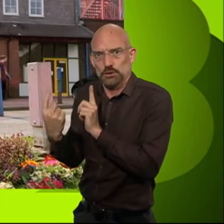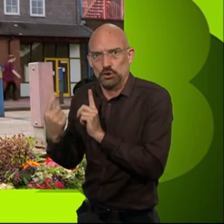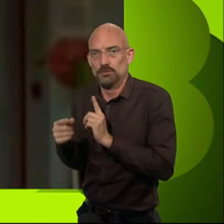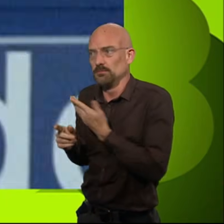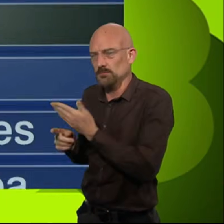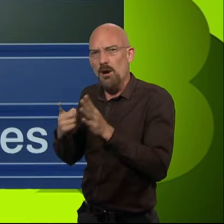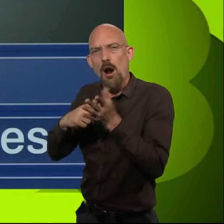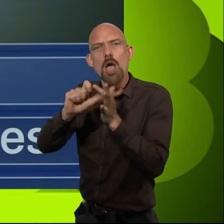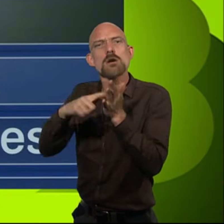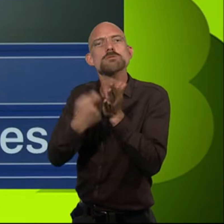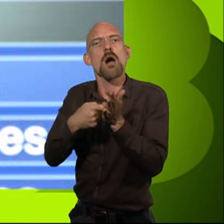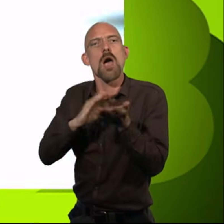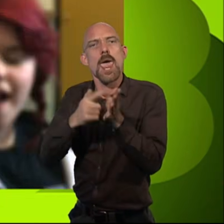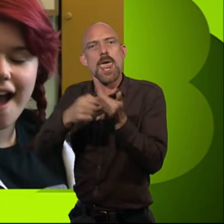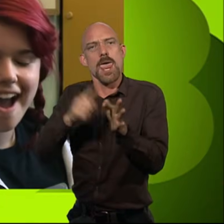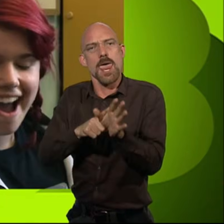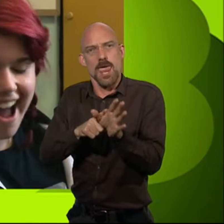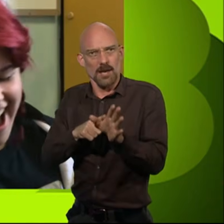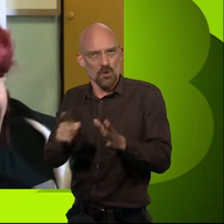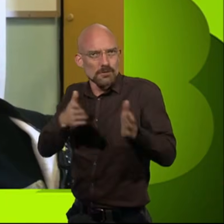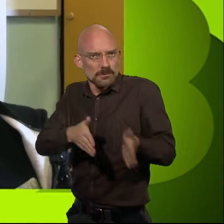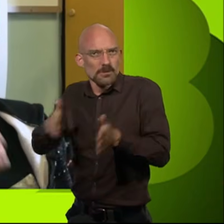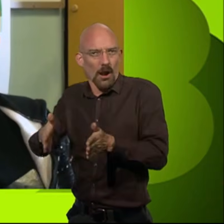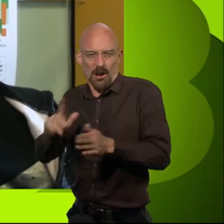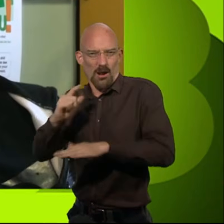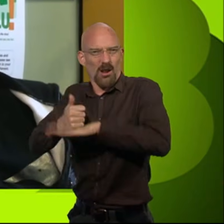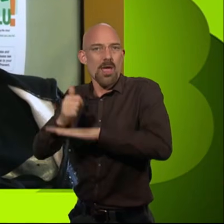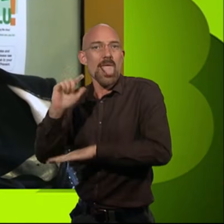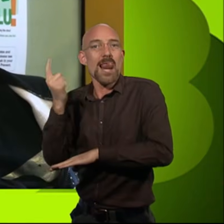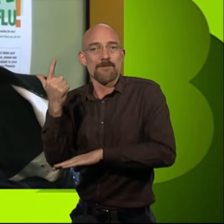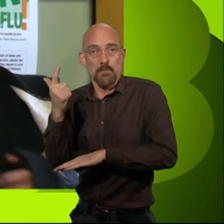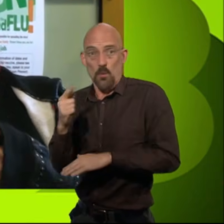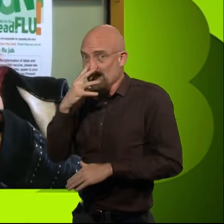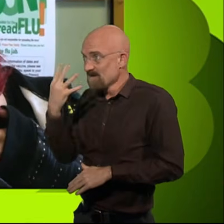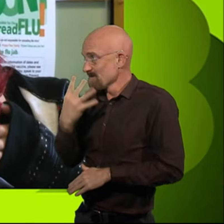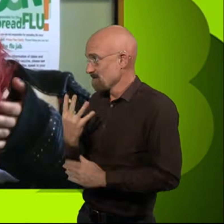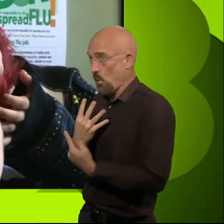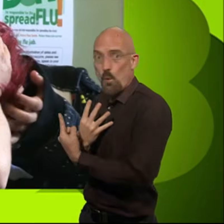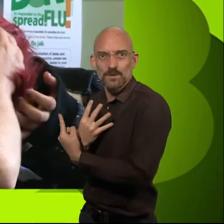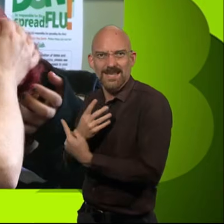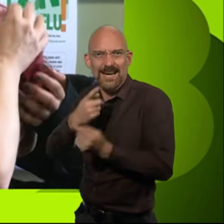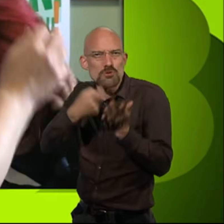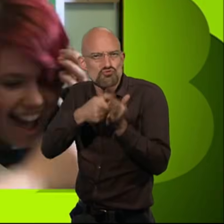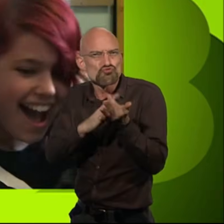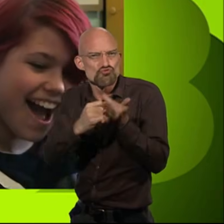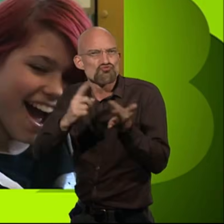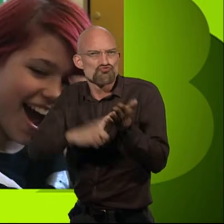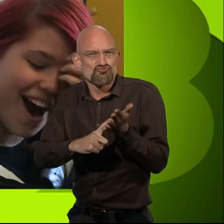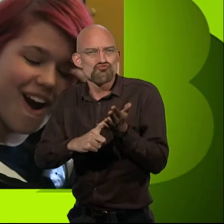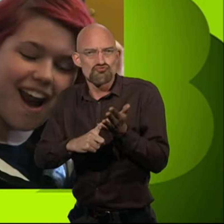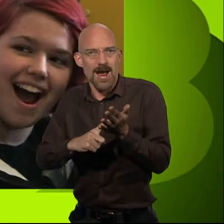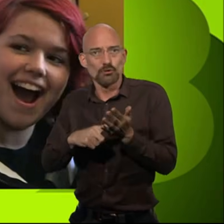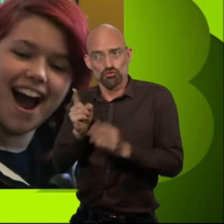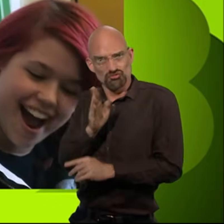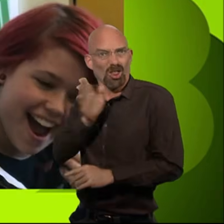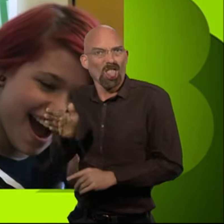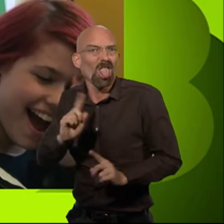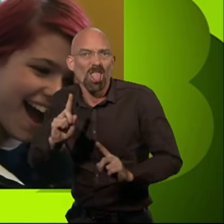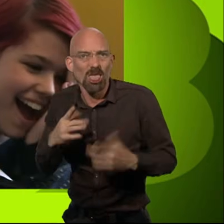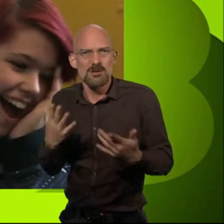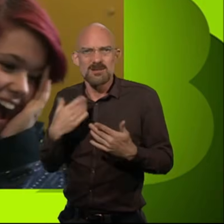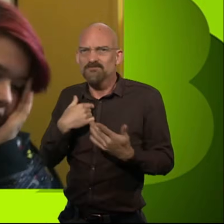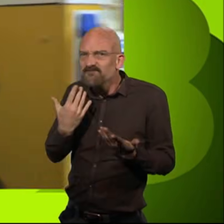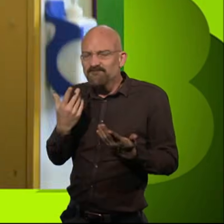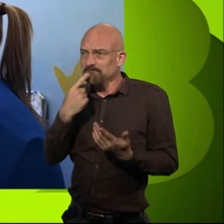Liverpool, 14-year-old Rachel is in accident and emergency, and she simply can't shut her mouth. That's a bit rude. No, really,